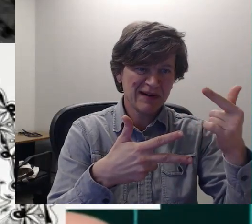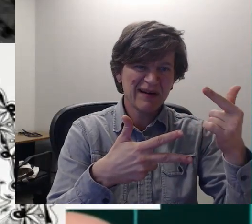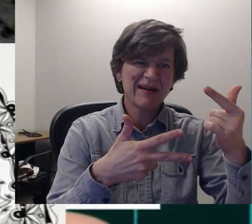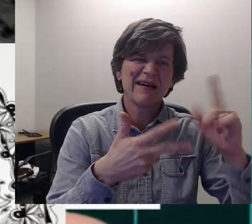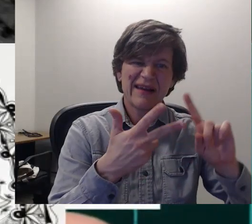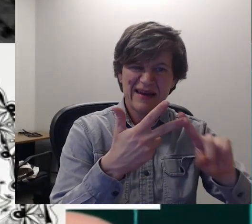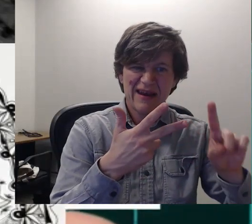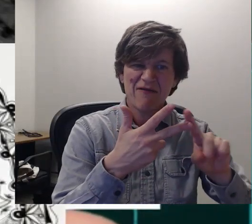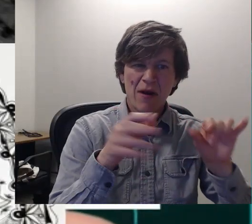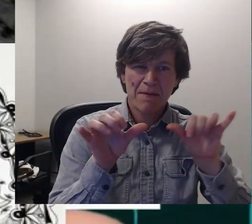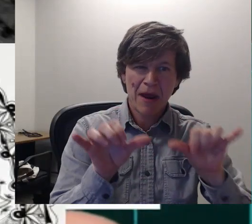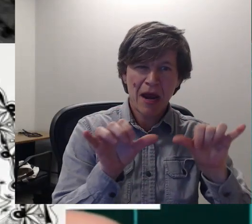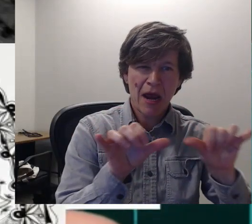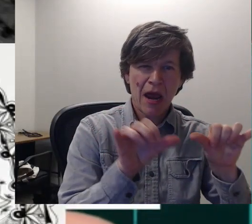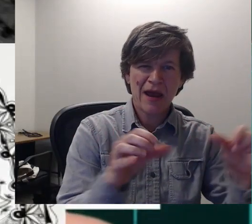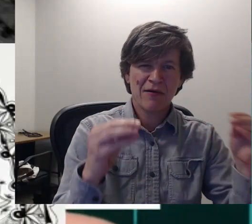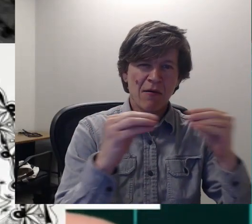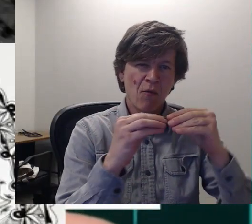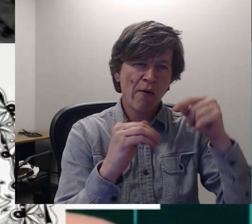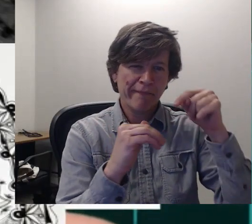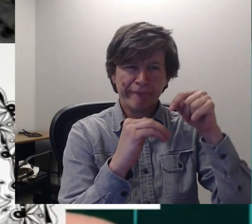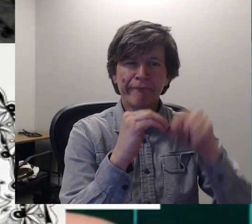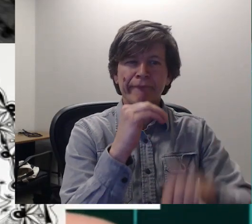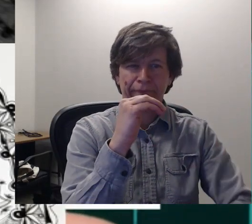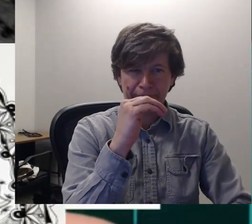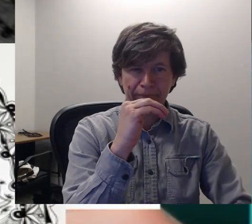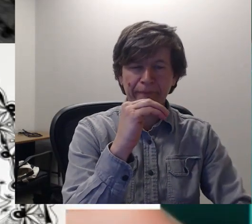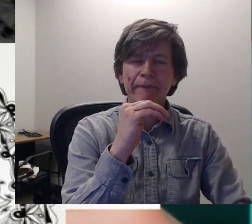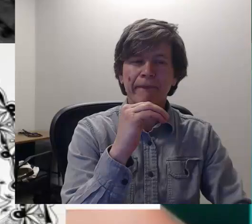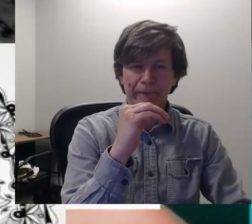much more well thought out than most tiles.